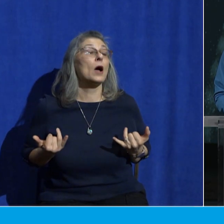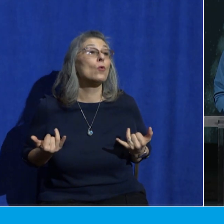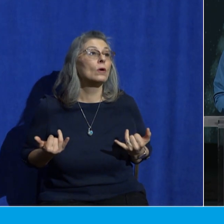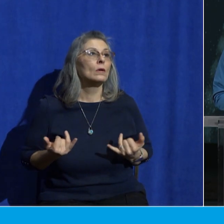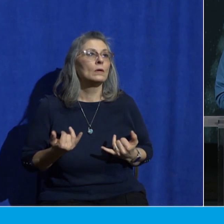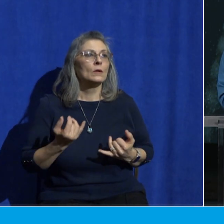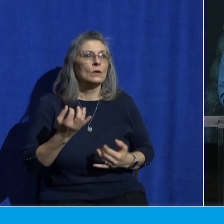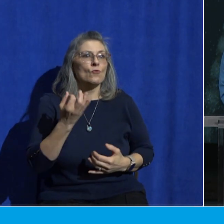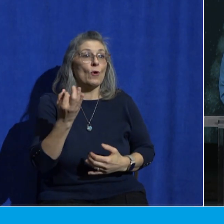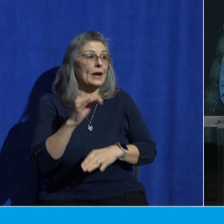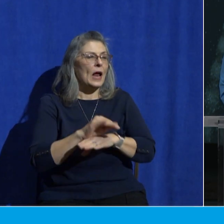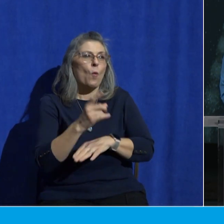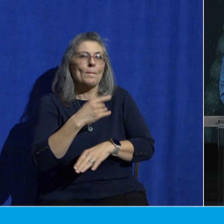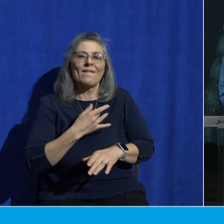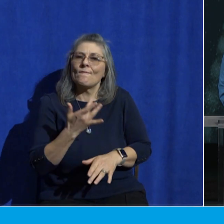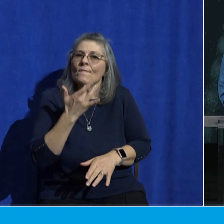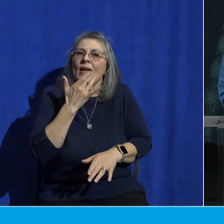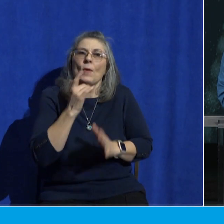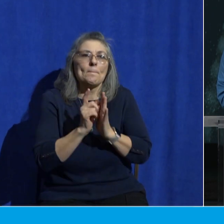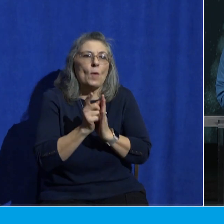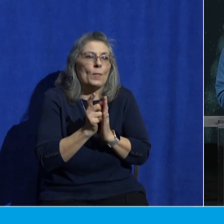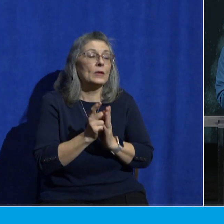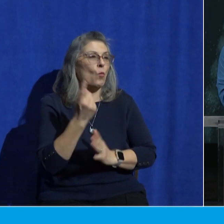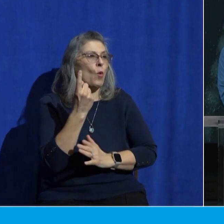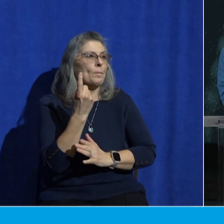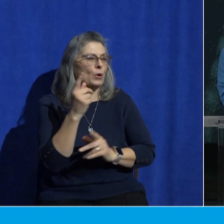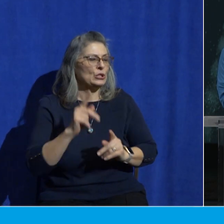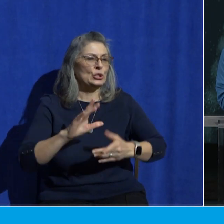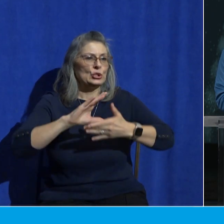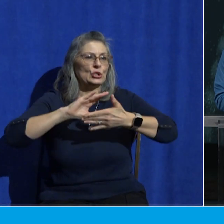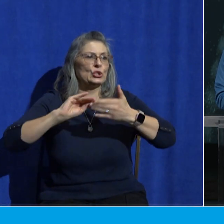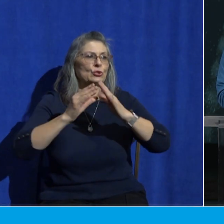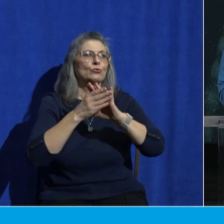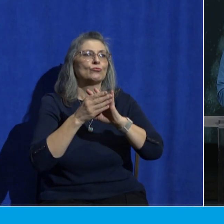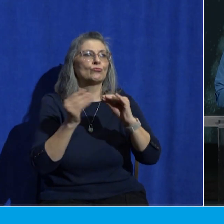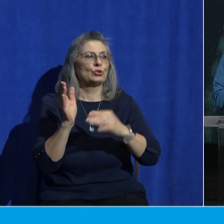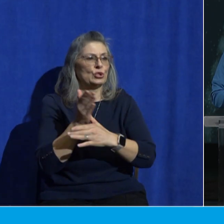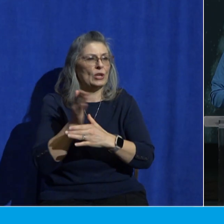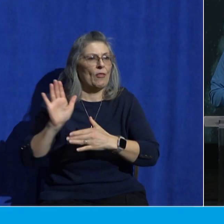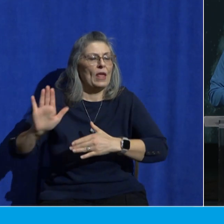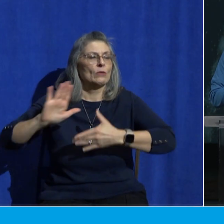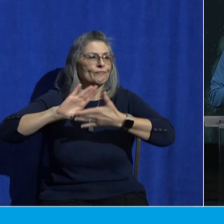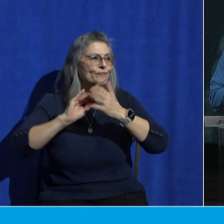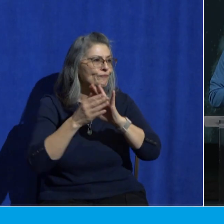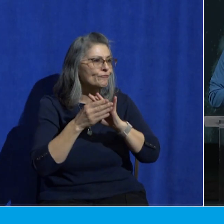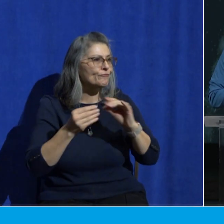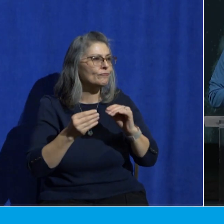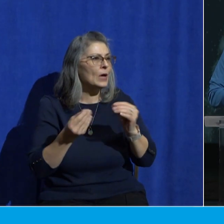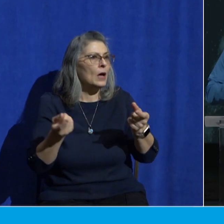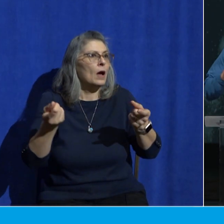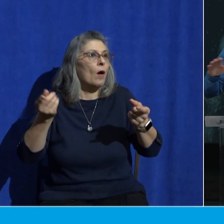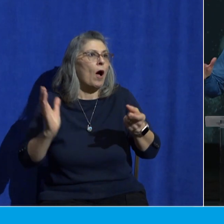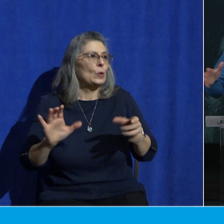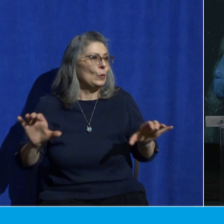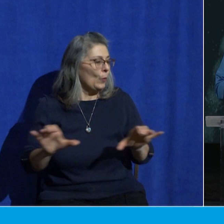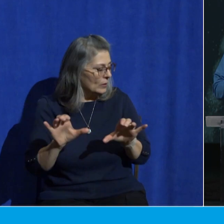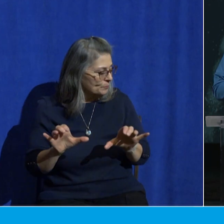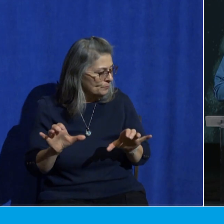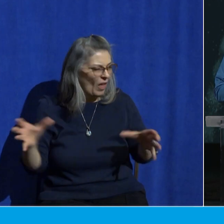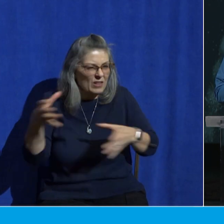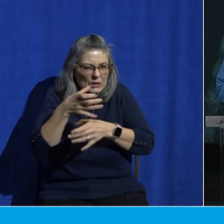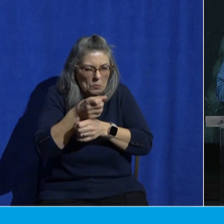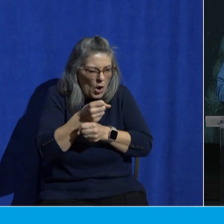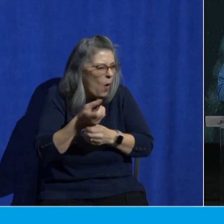night was from a testimony somebody shared through this avenue from the last couple weeks. So to summarize,